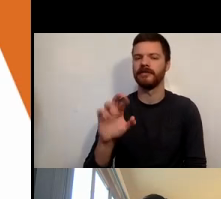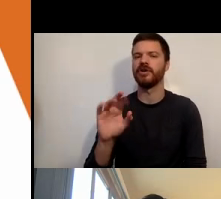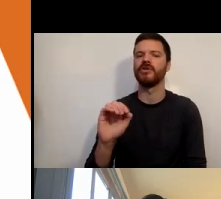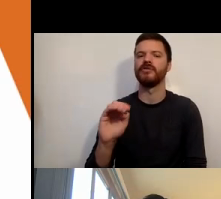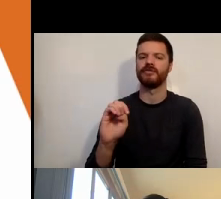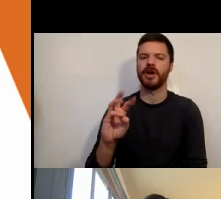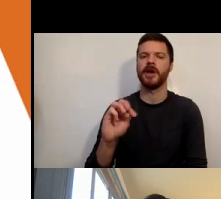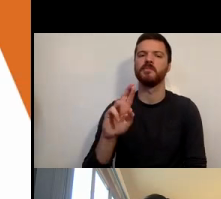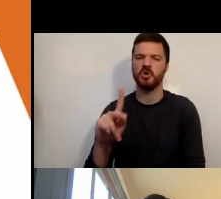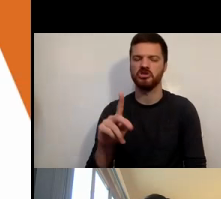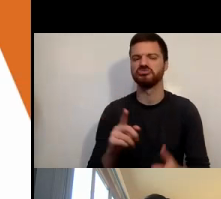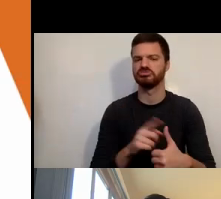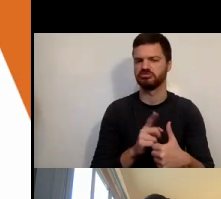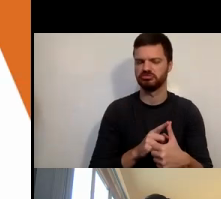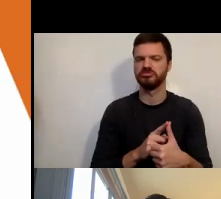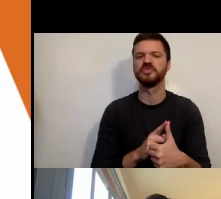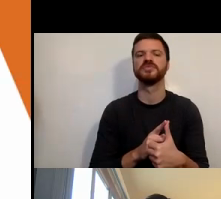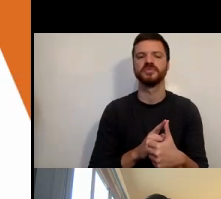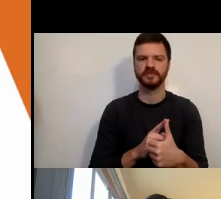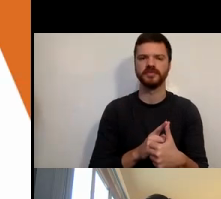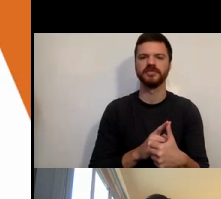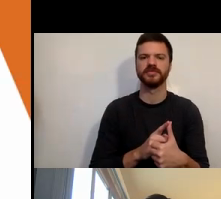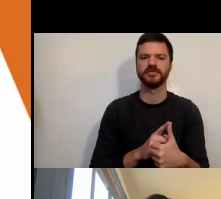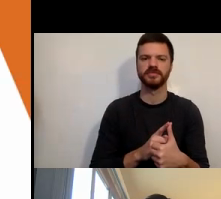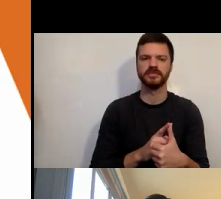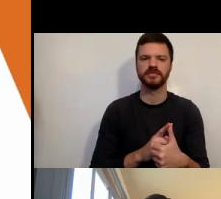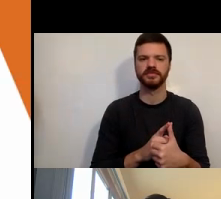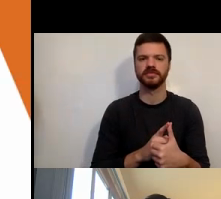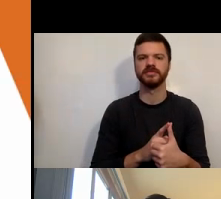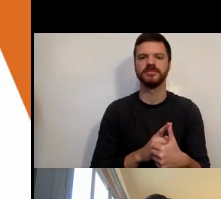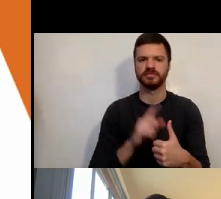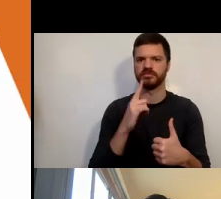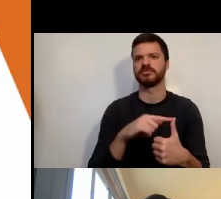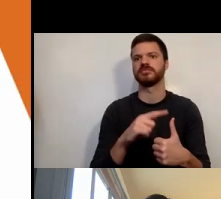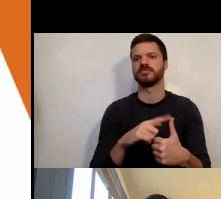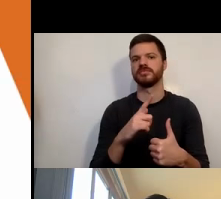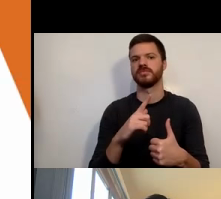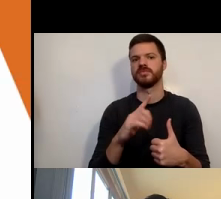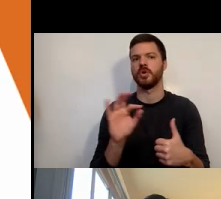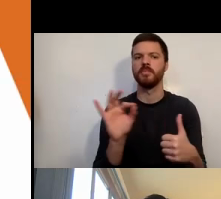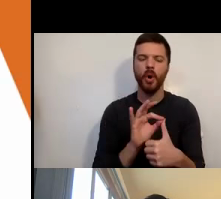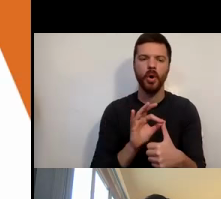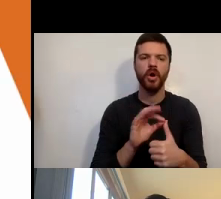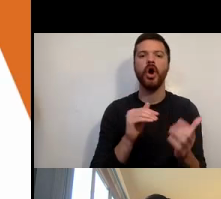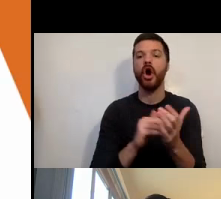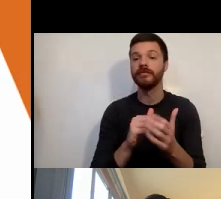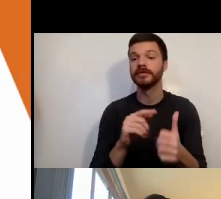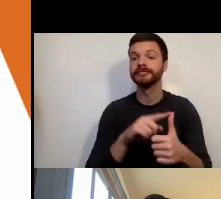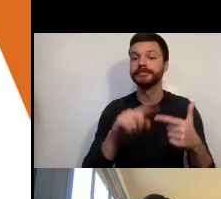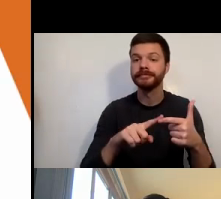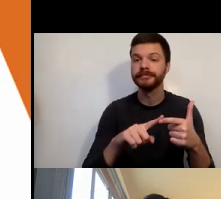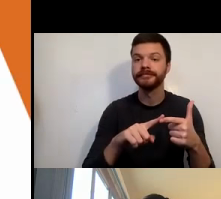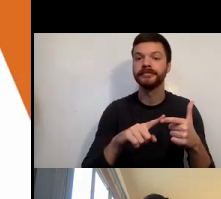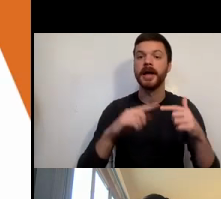implementation research and determine core components is really important. We heard a lot about embracing